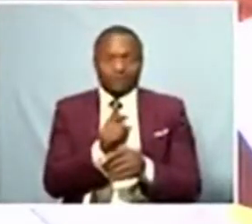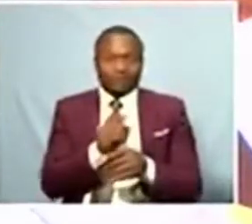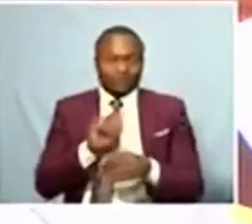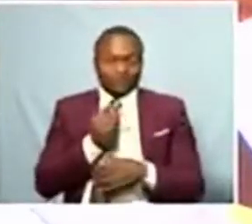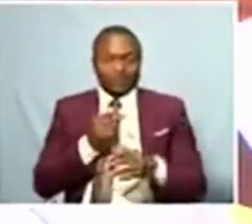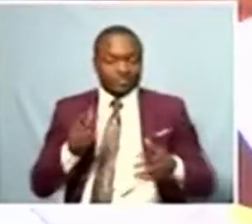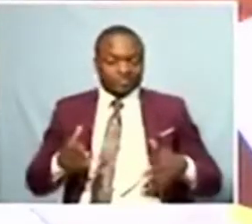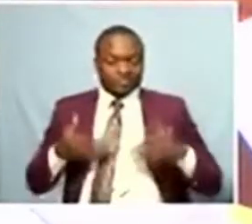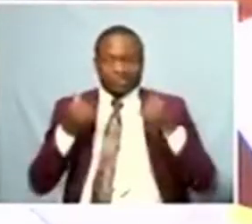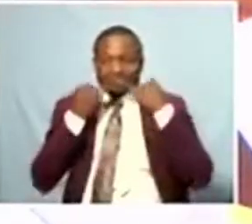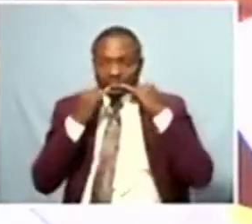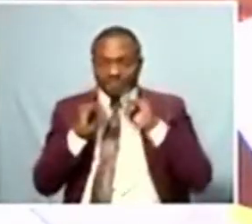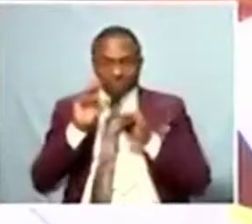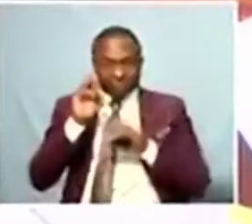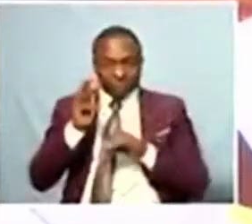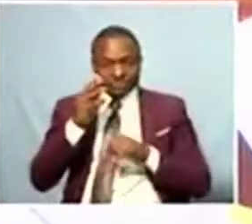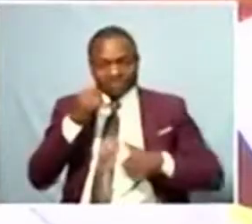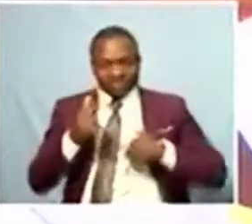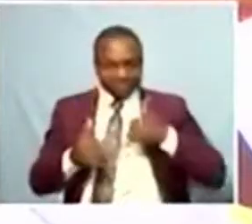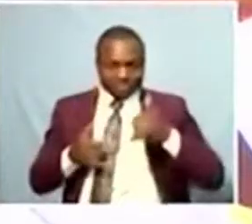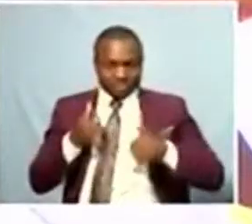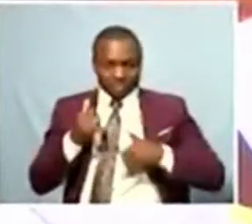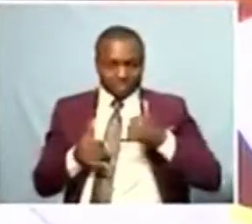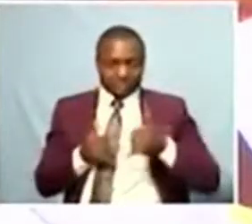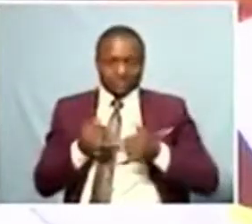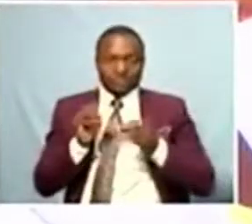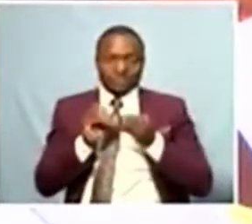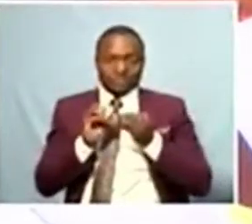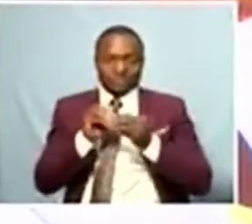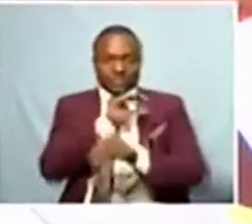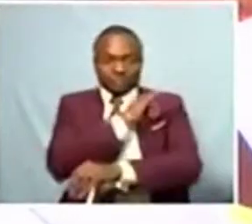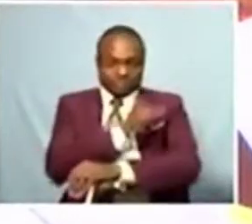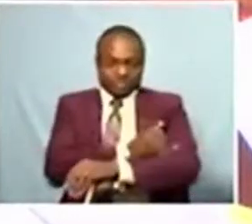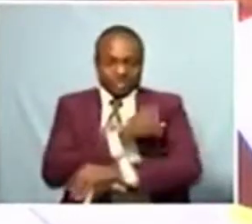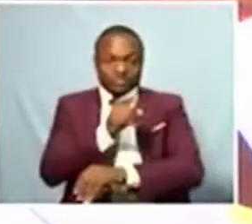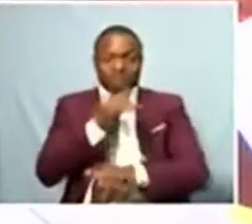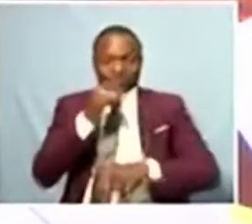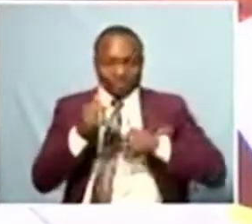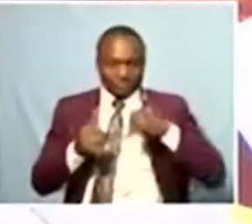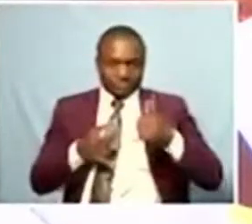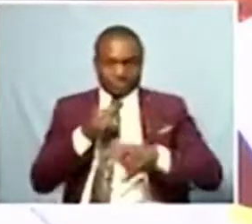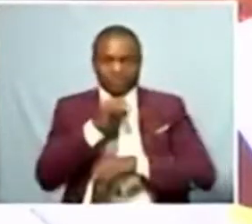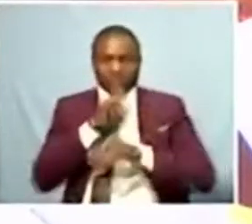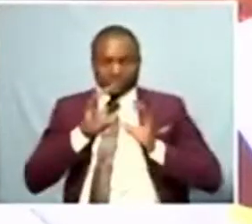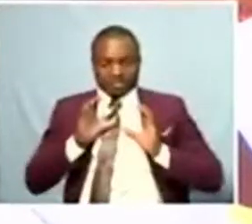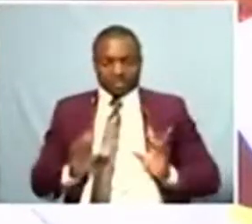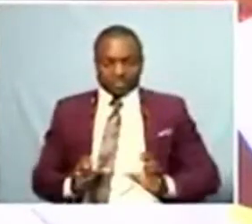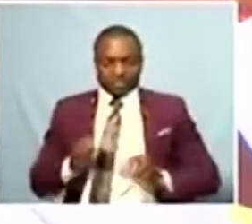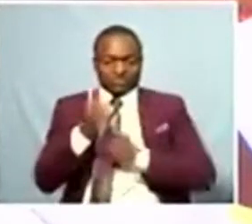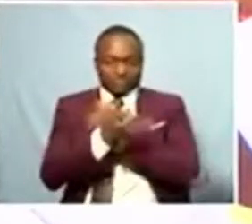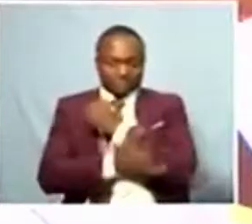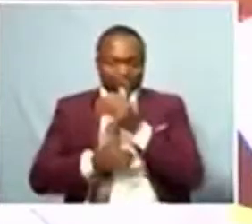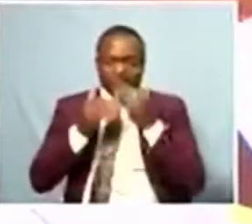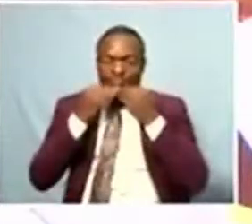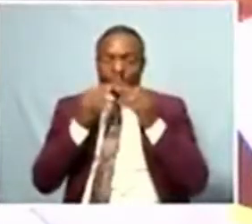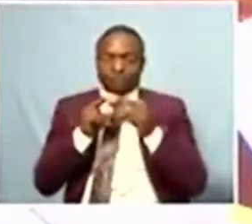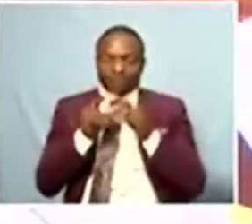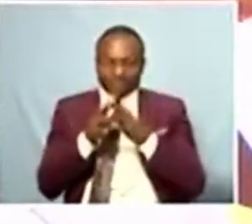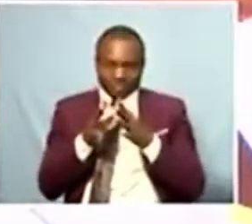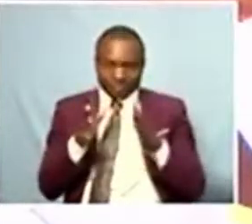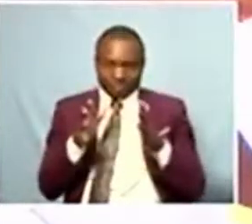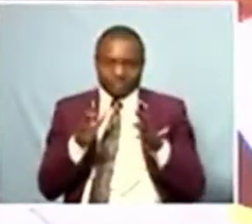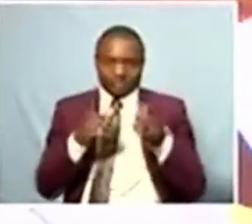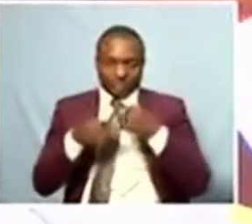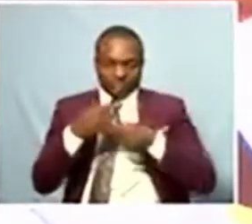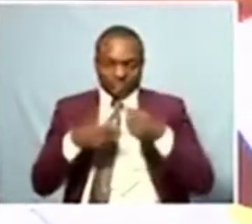are pleased to inform you that you shall enjoy the greater immunity that you enjoy as citizens of the country. So thank you so much